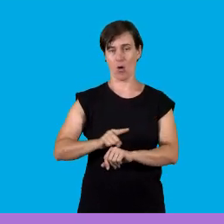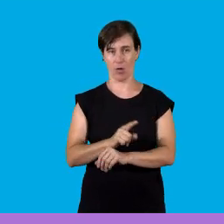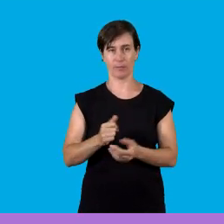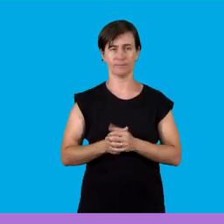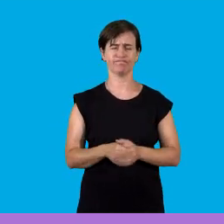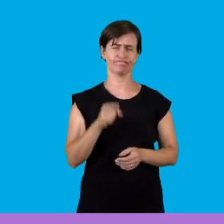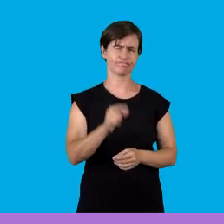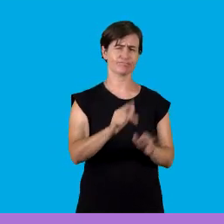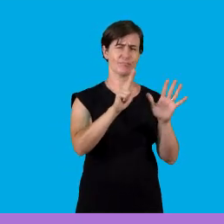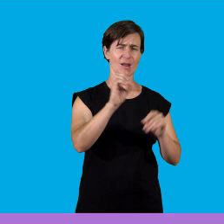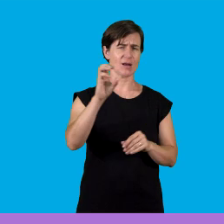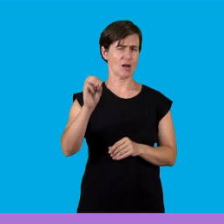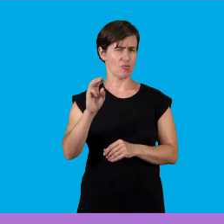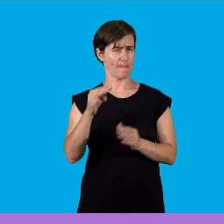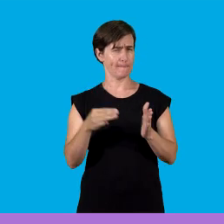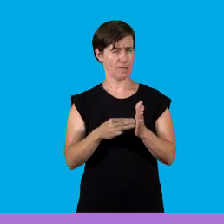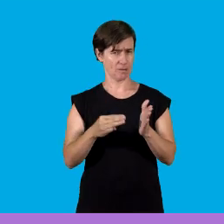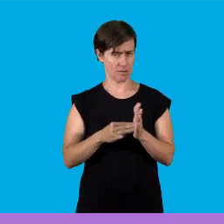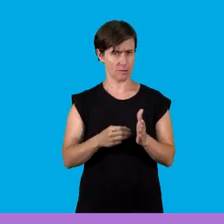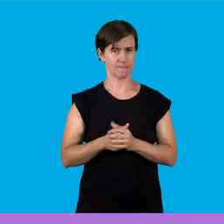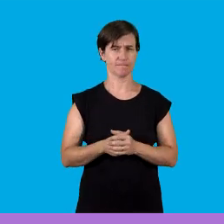800 meters